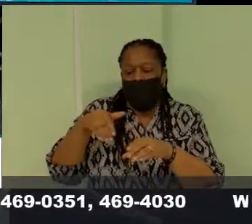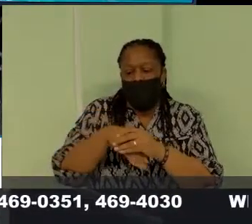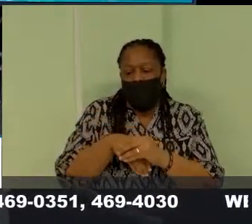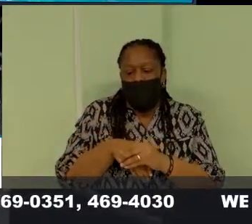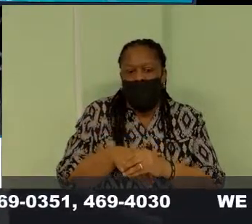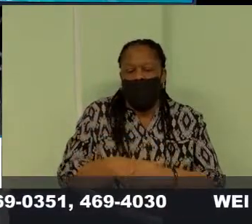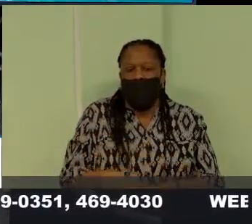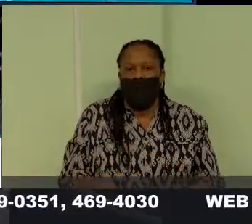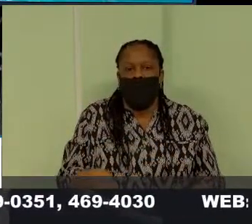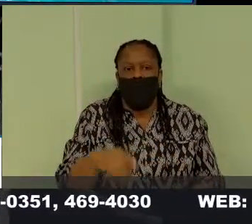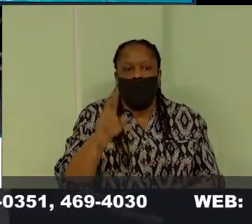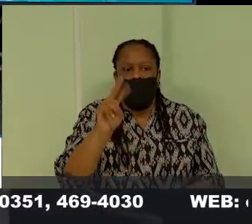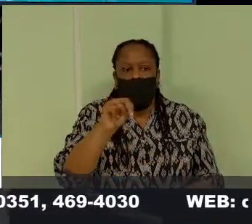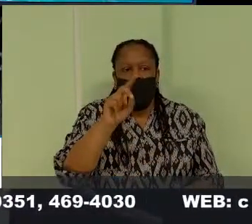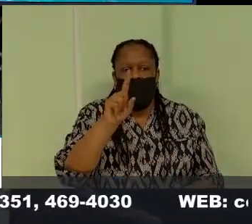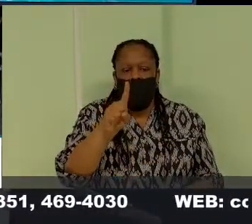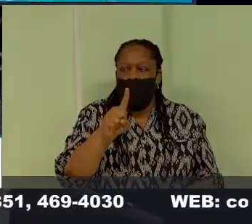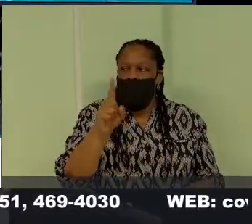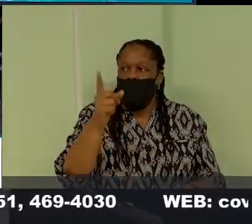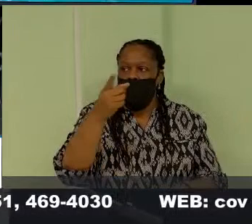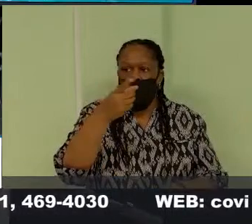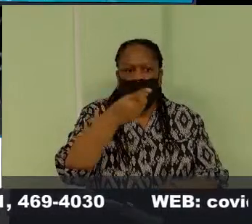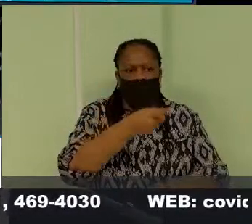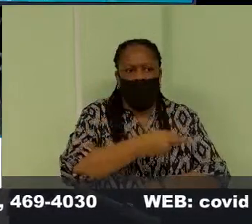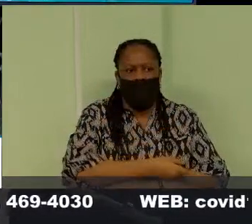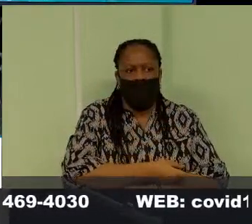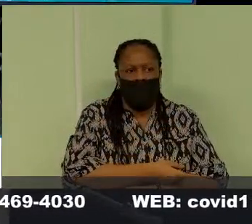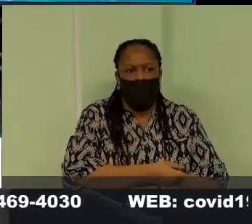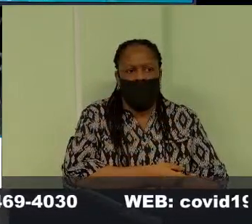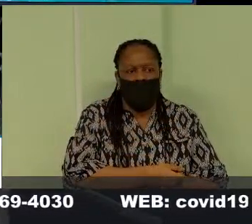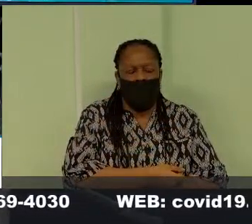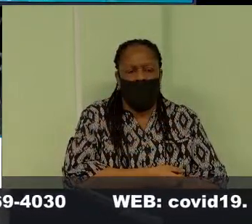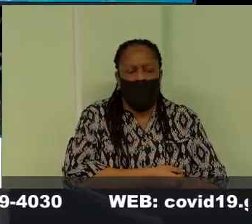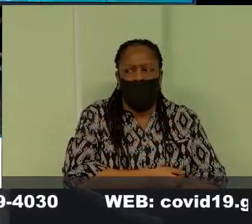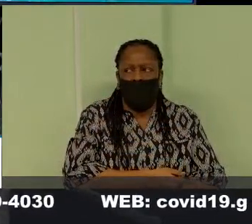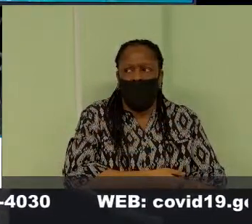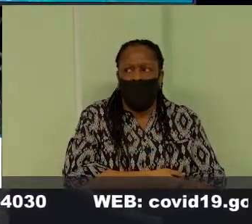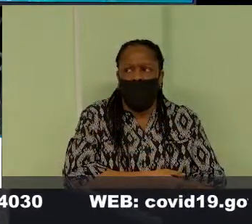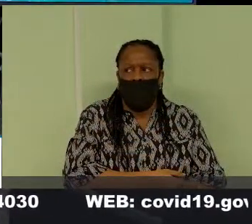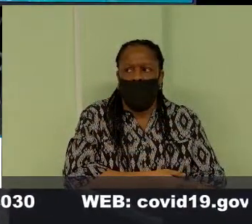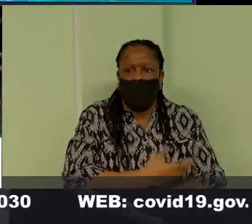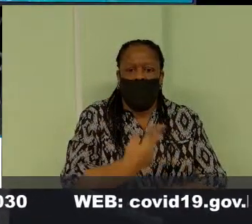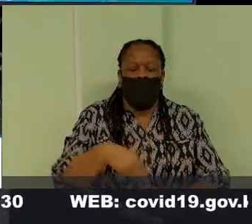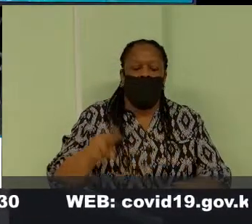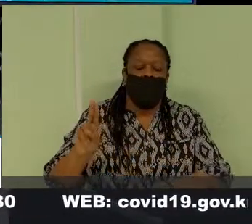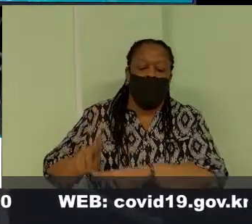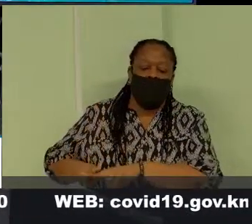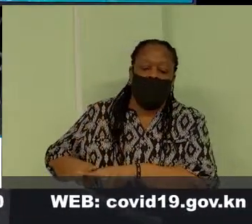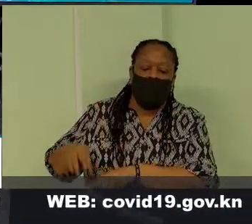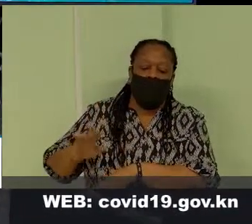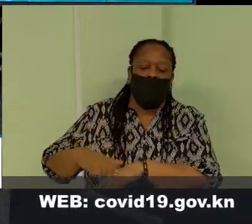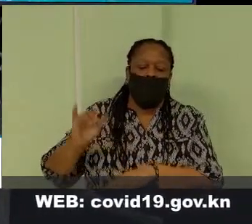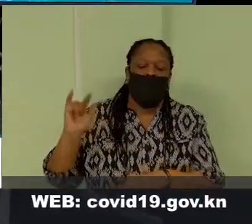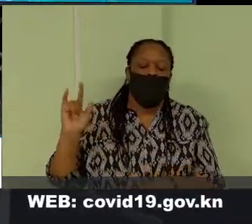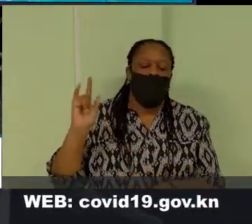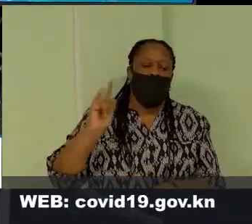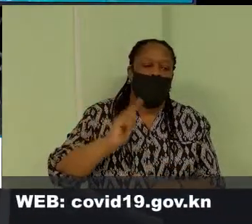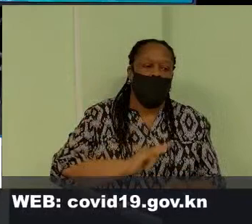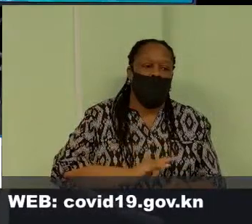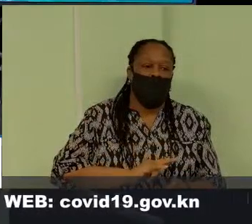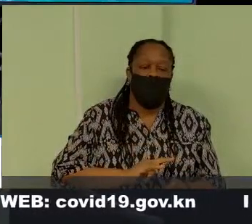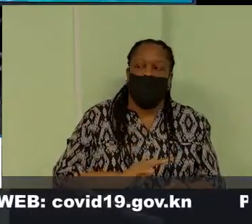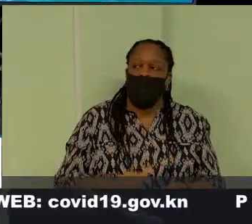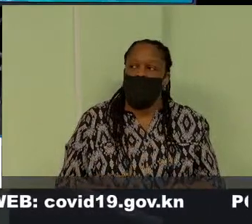next to someone coming from a hot spot in the USA? Do I still get to